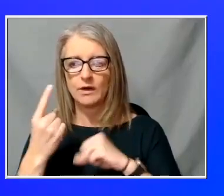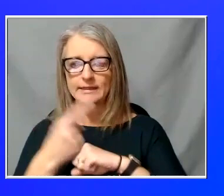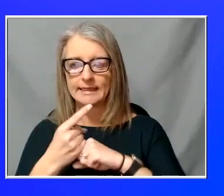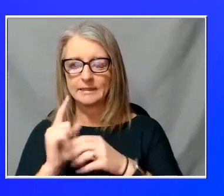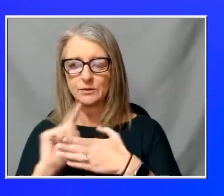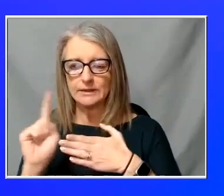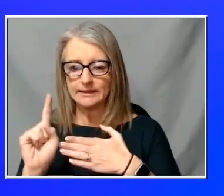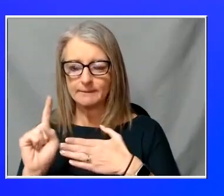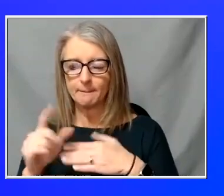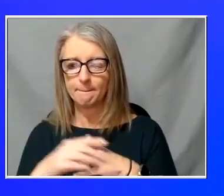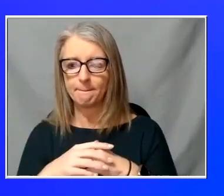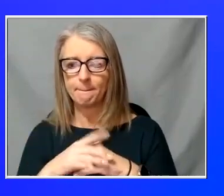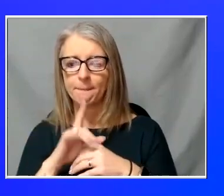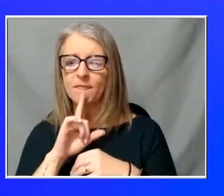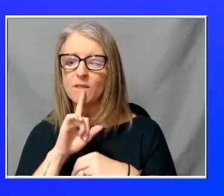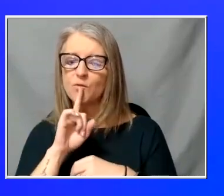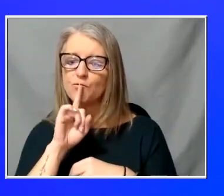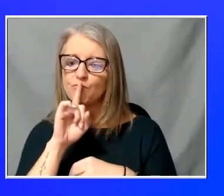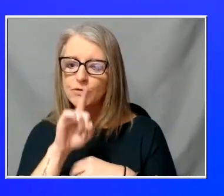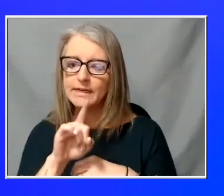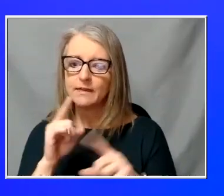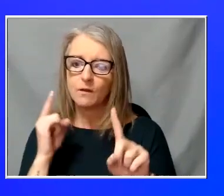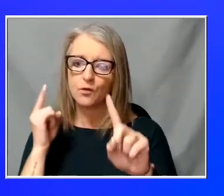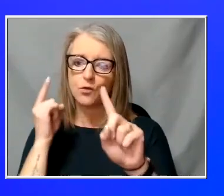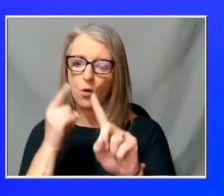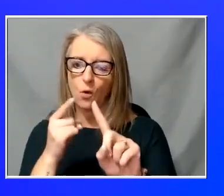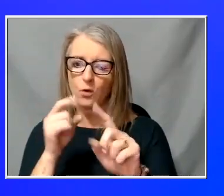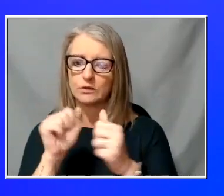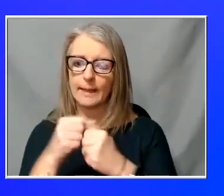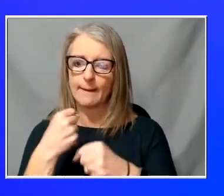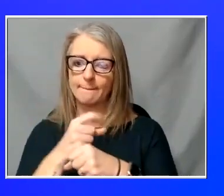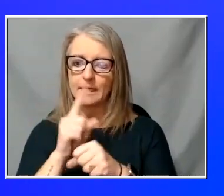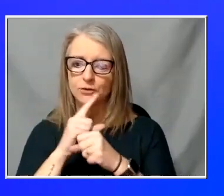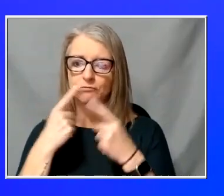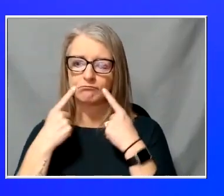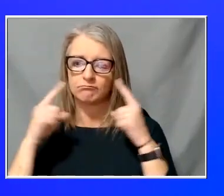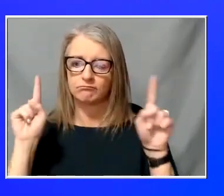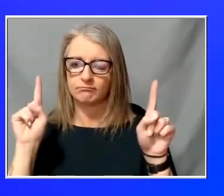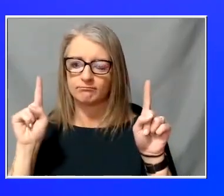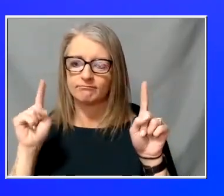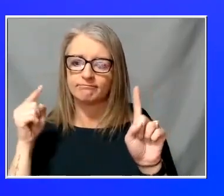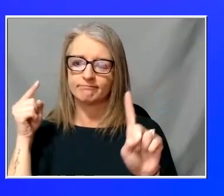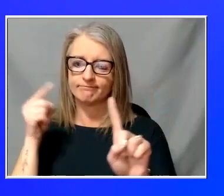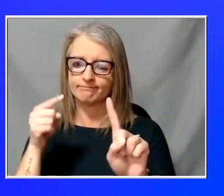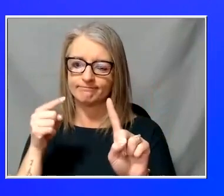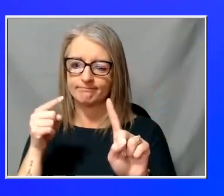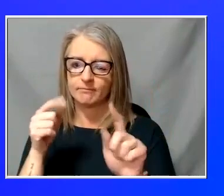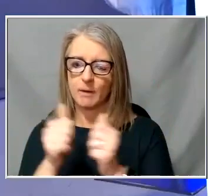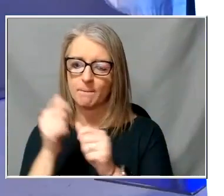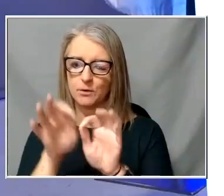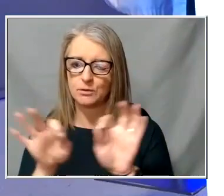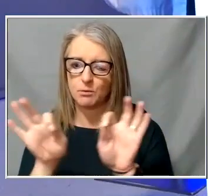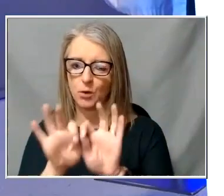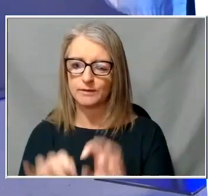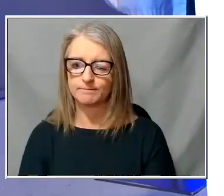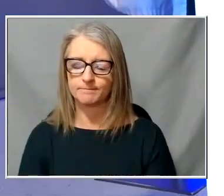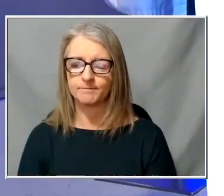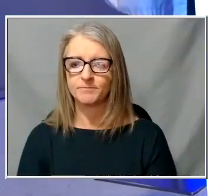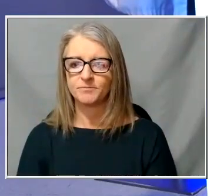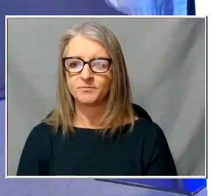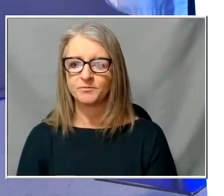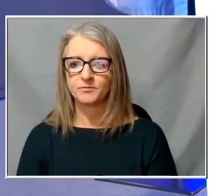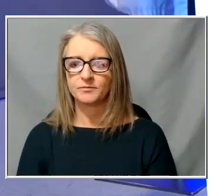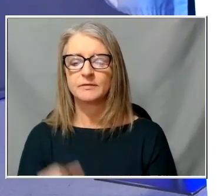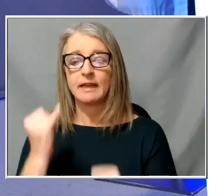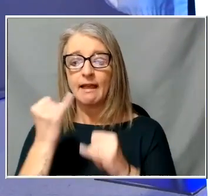so realistic goal that you can make sure that you can do it is it's the most important key. I'm going to give last